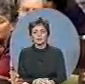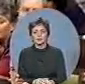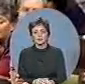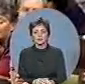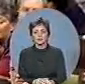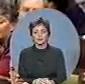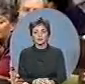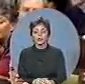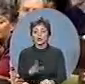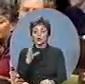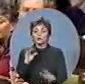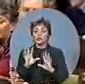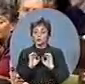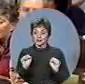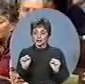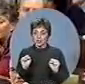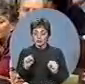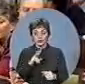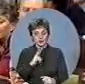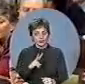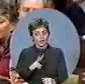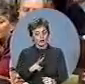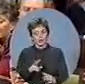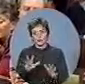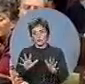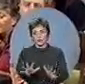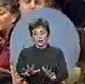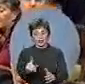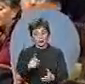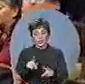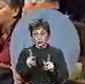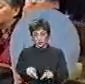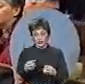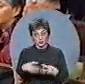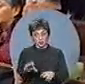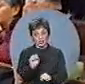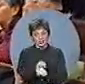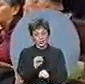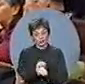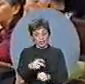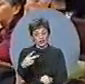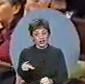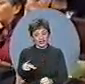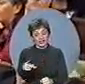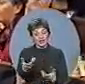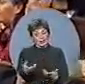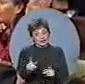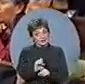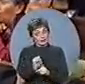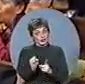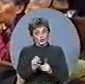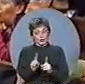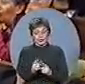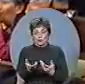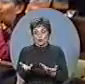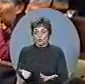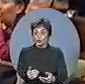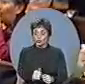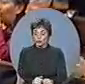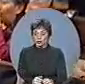whenever anyone loses their job. In situations like this, there are a range of benefits that are available for people if they meet the